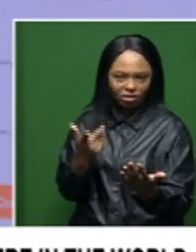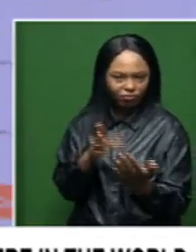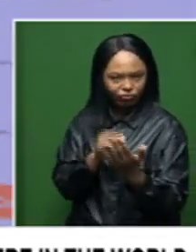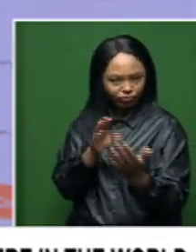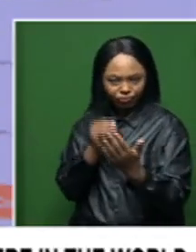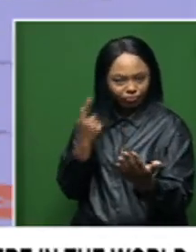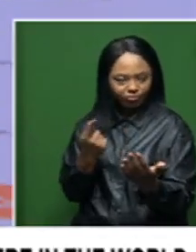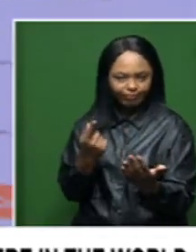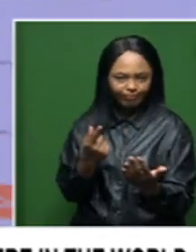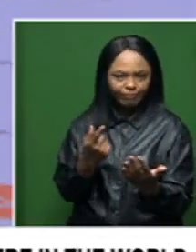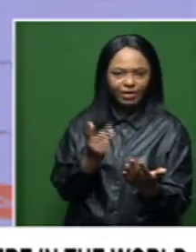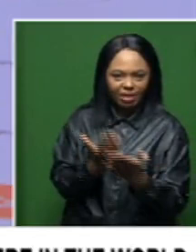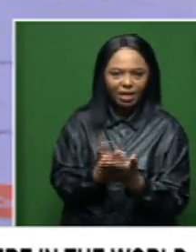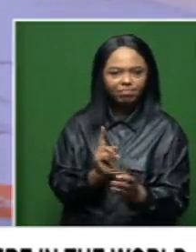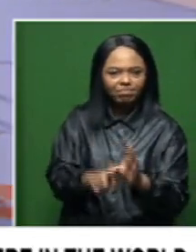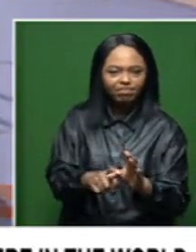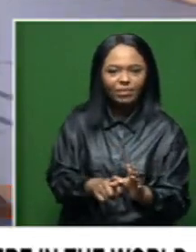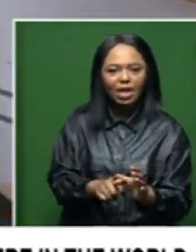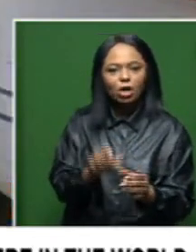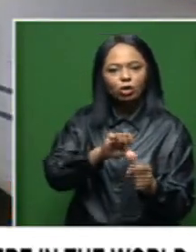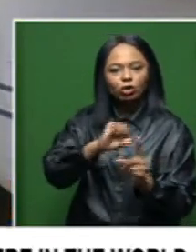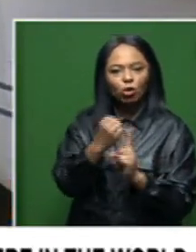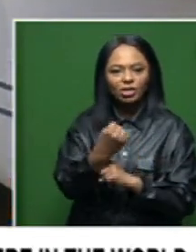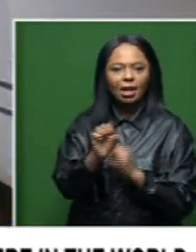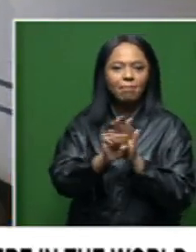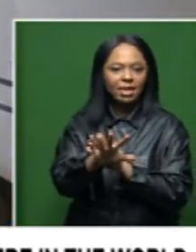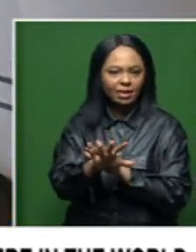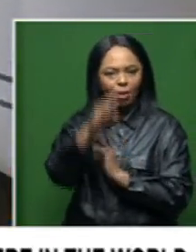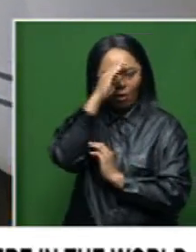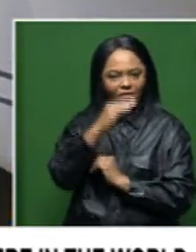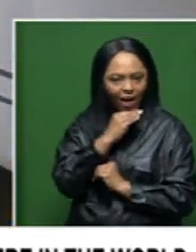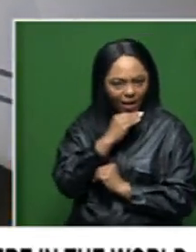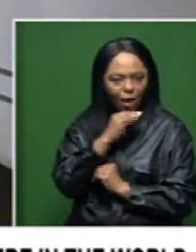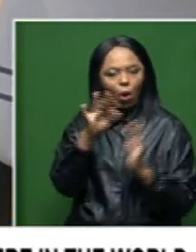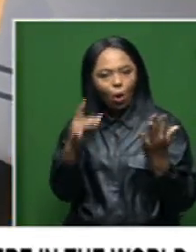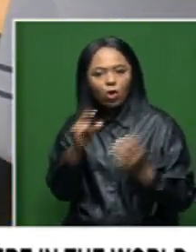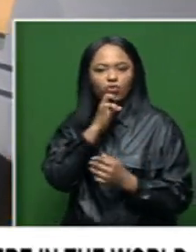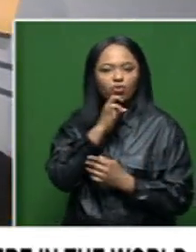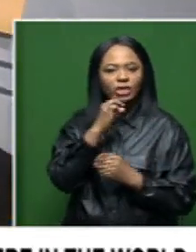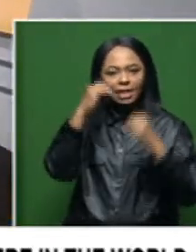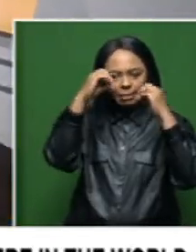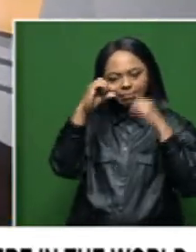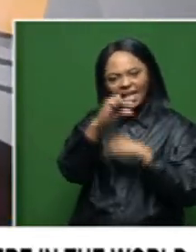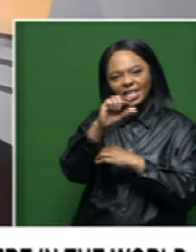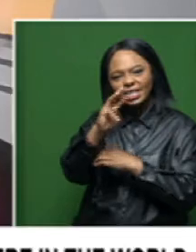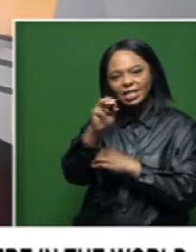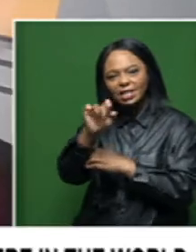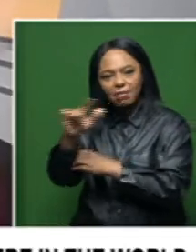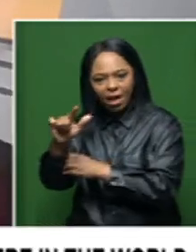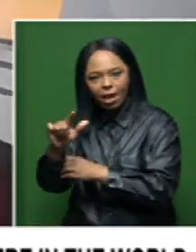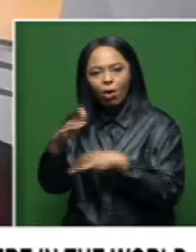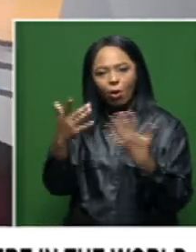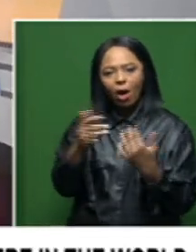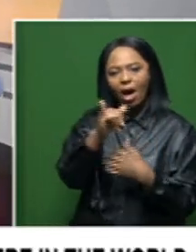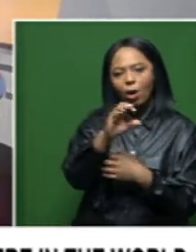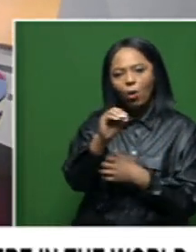app. You can log in with your social media profiles. You can also use Gmail. If you're on iOS, you can use your Apple ID. Right. Under